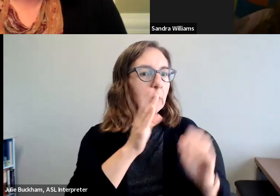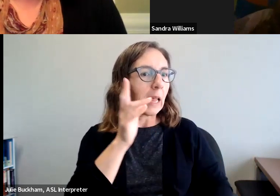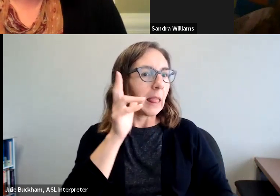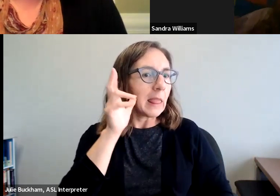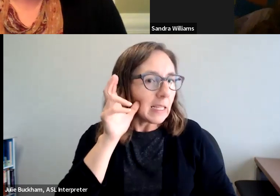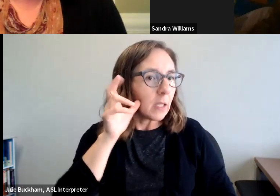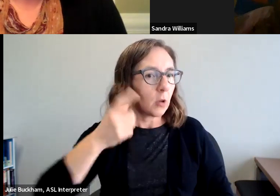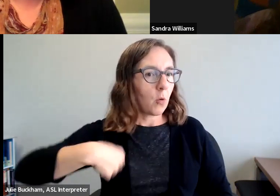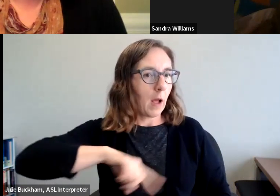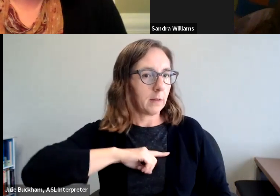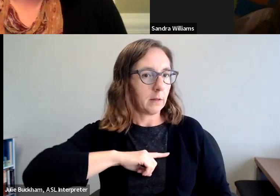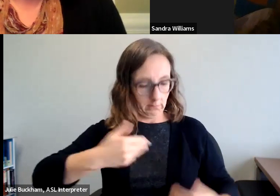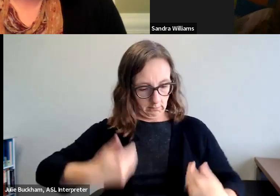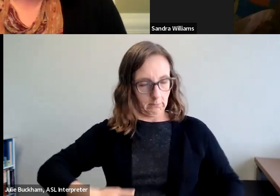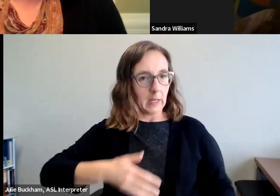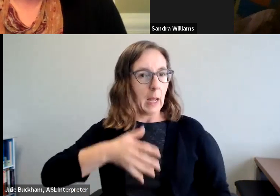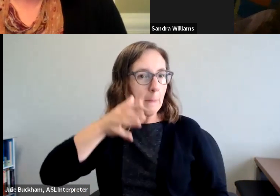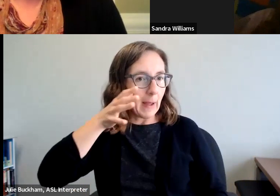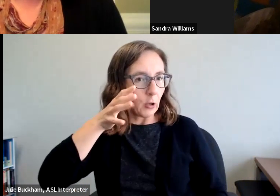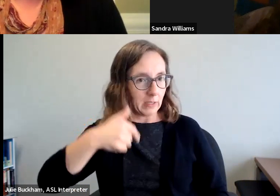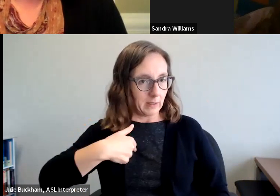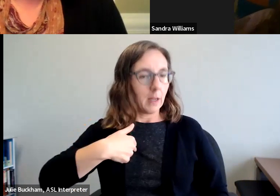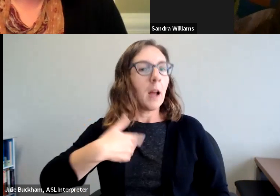Listen to us as parents. We know.